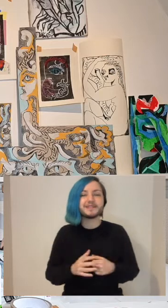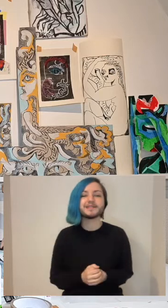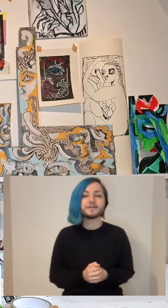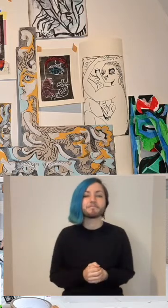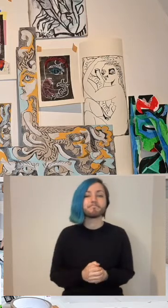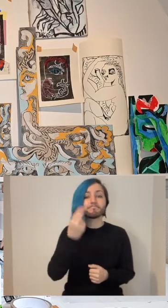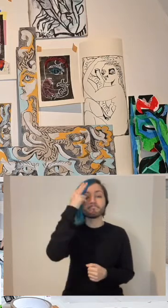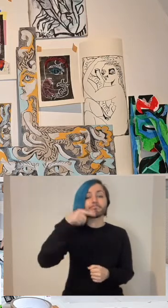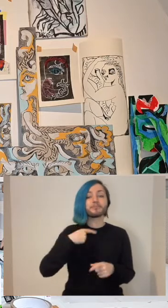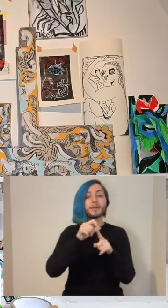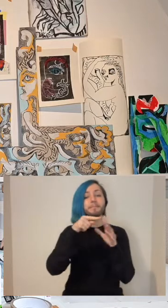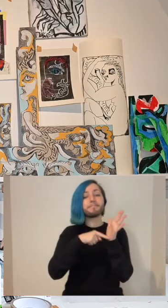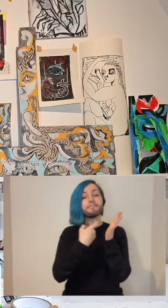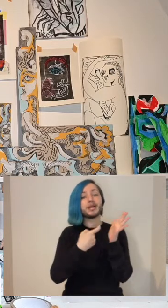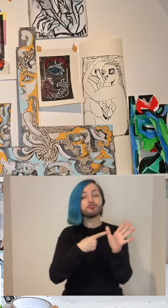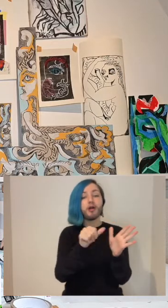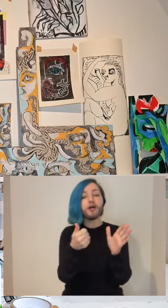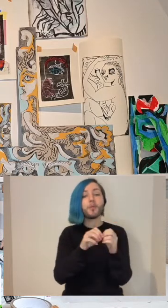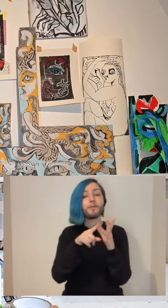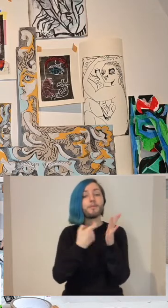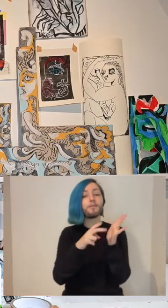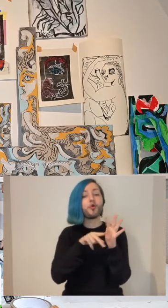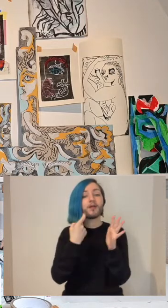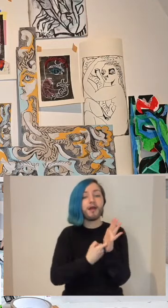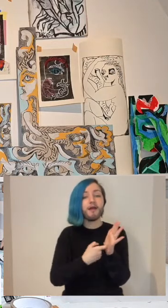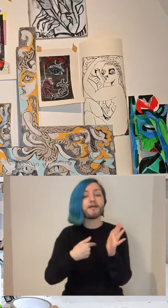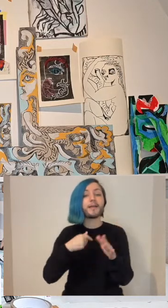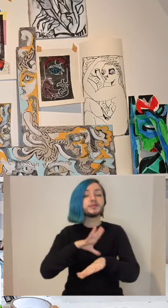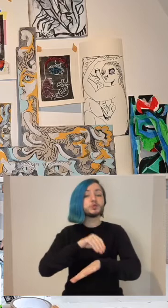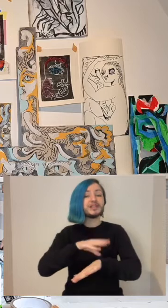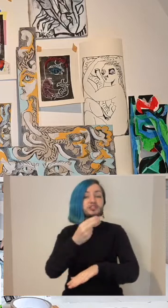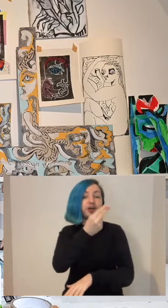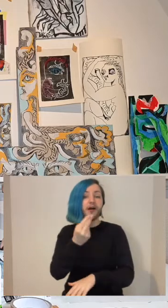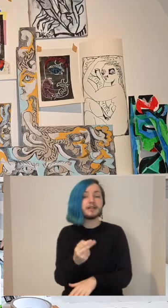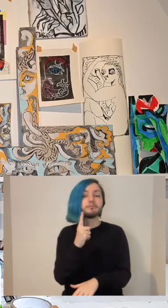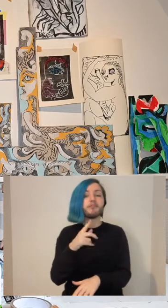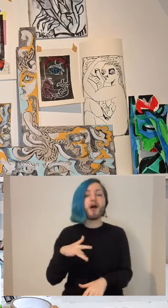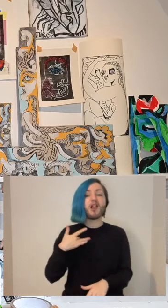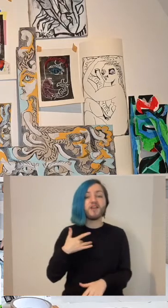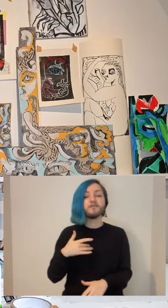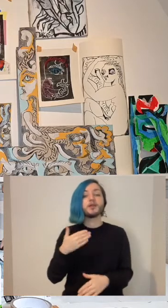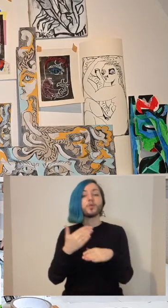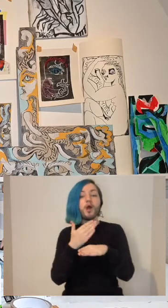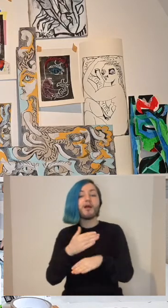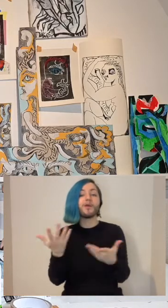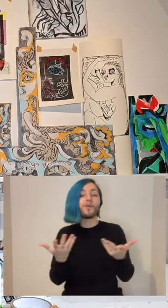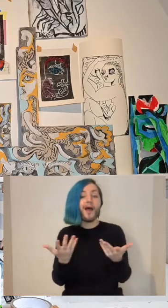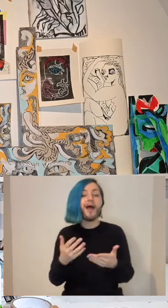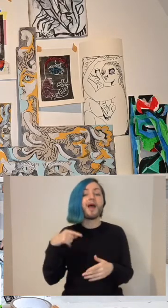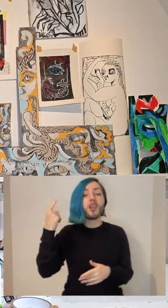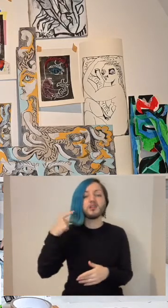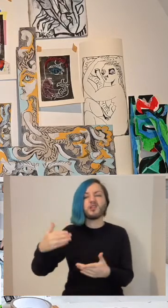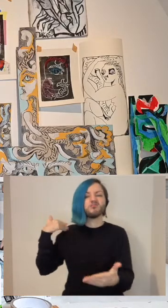Rooms. I'm Petra Börner and I'm a Swedish artist, but I'm living and working in